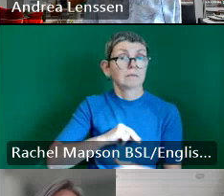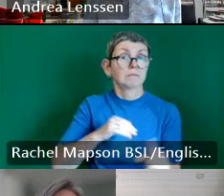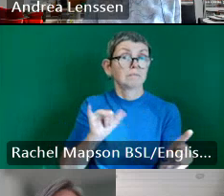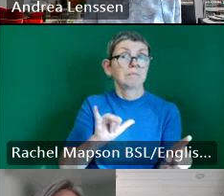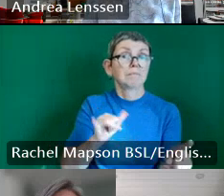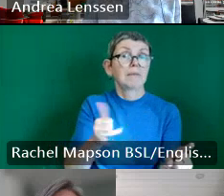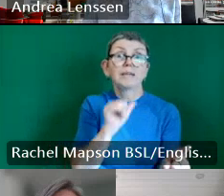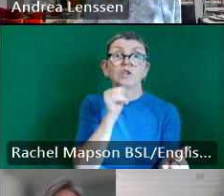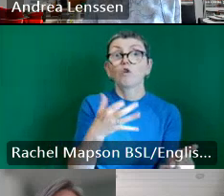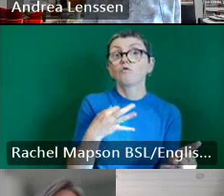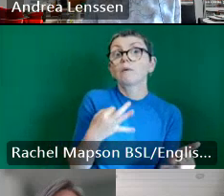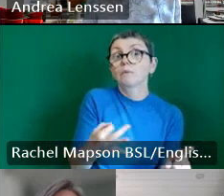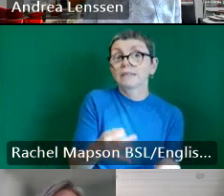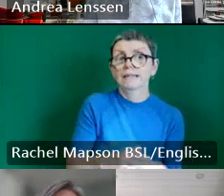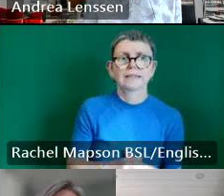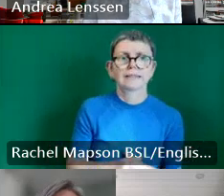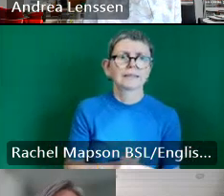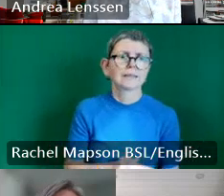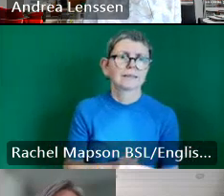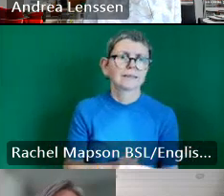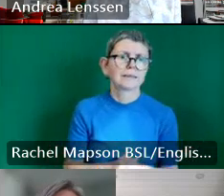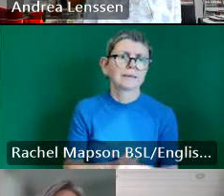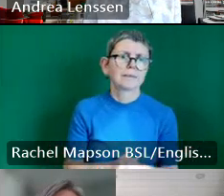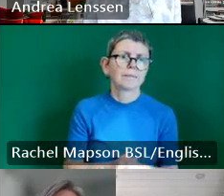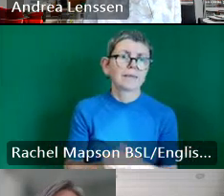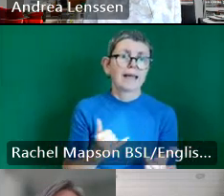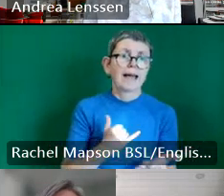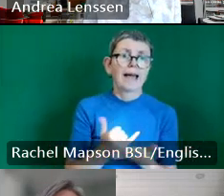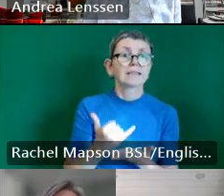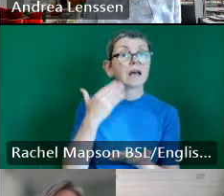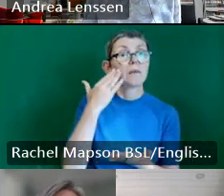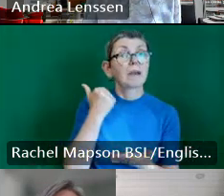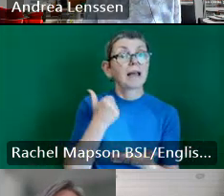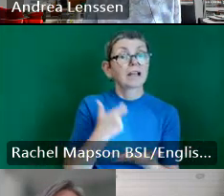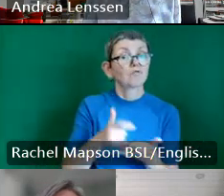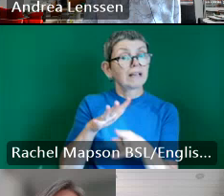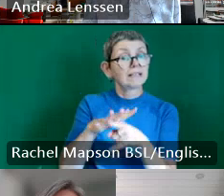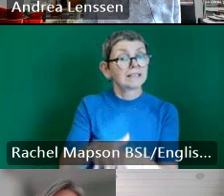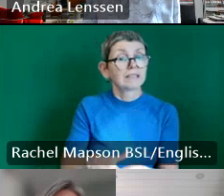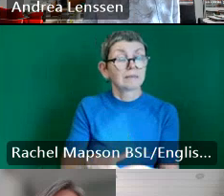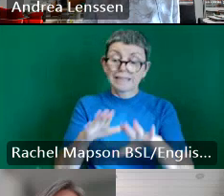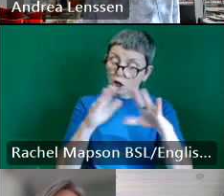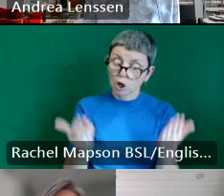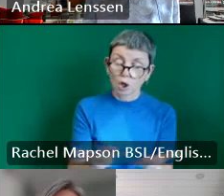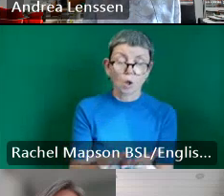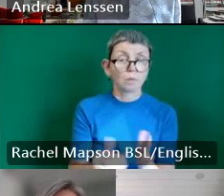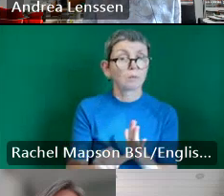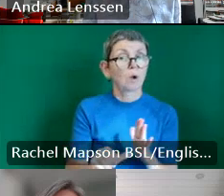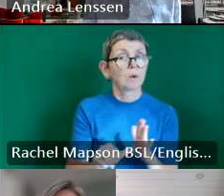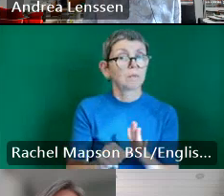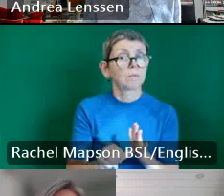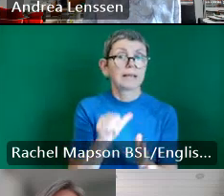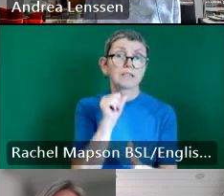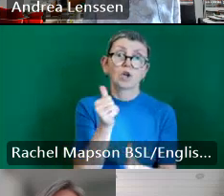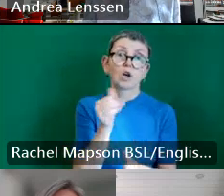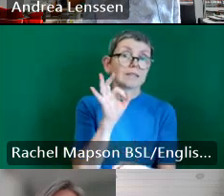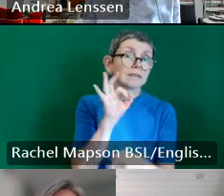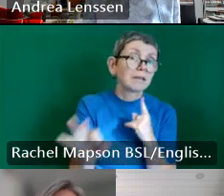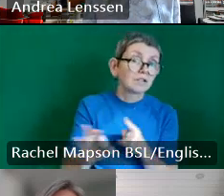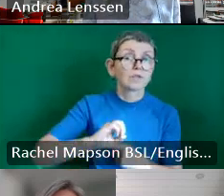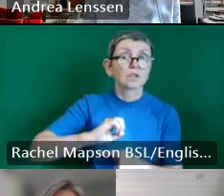So in conclusion, anti-Black racism is a global problem. It's not something unique to Scotland or the UK. It is a